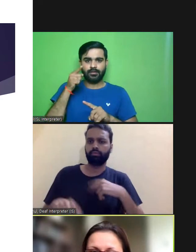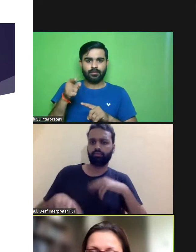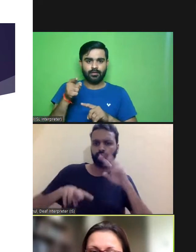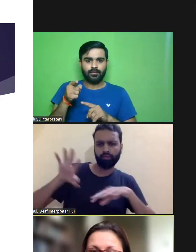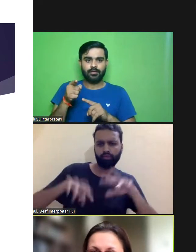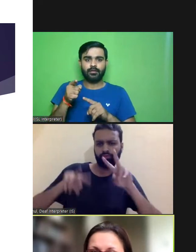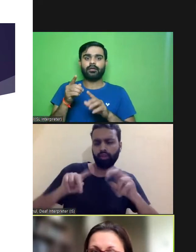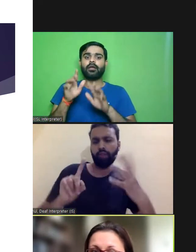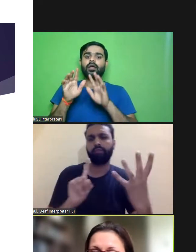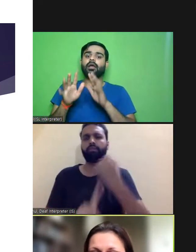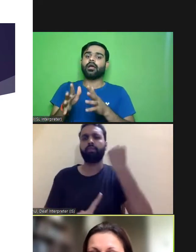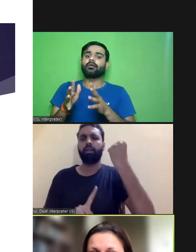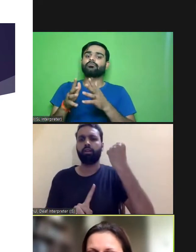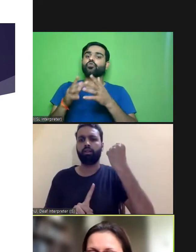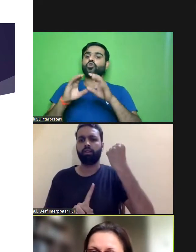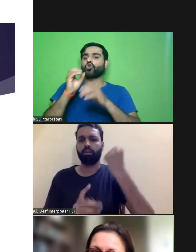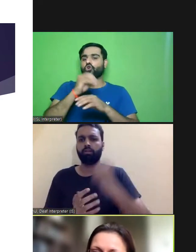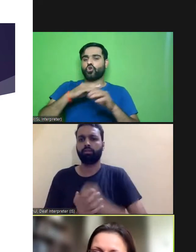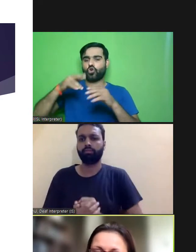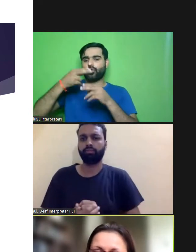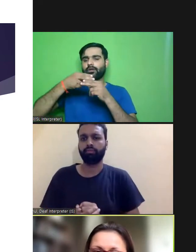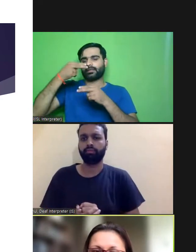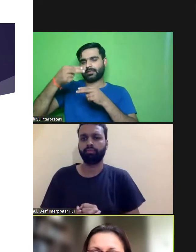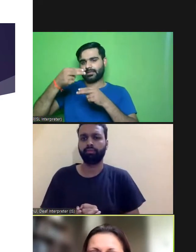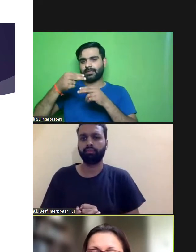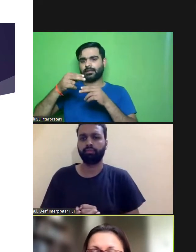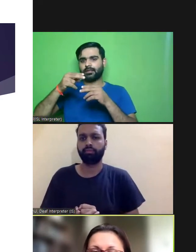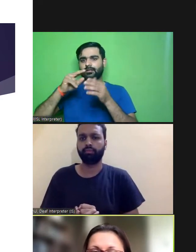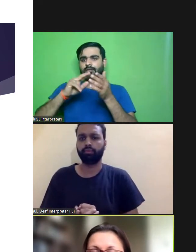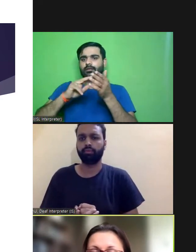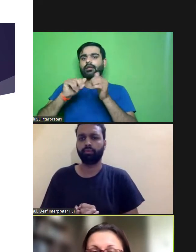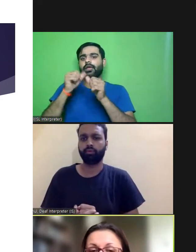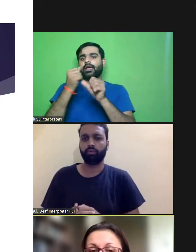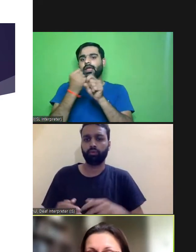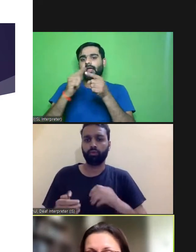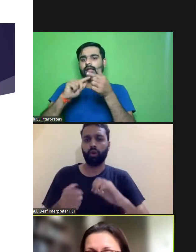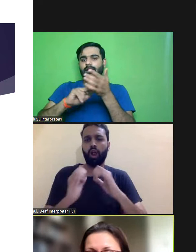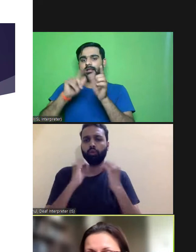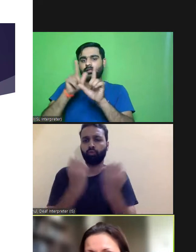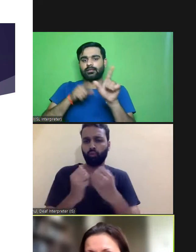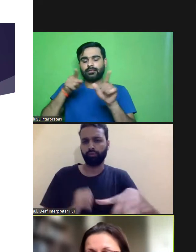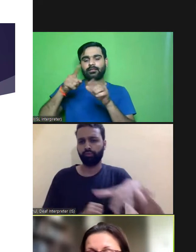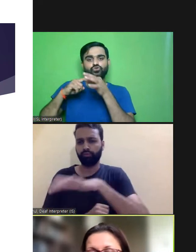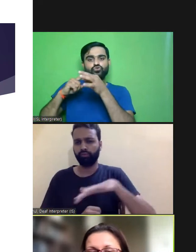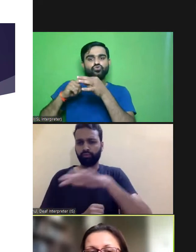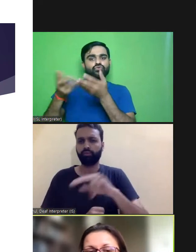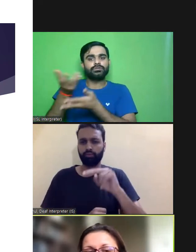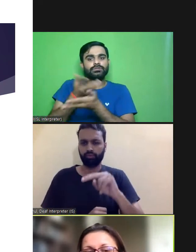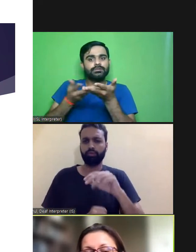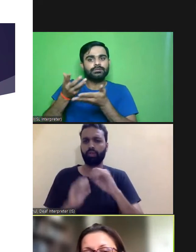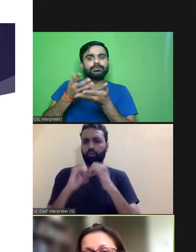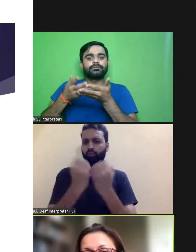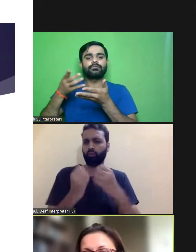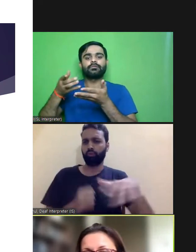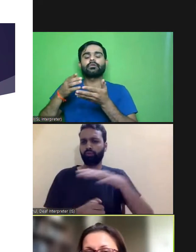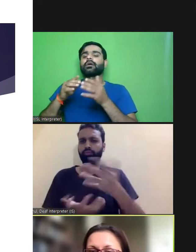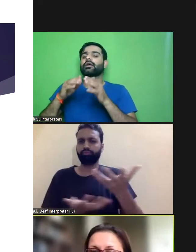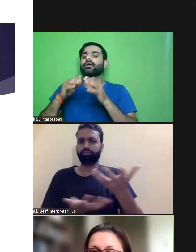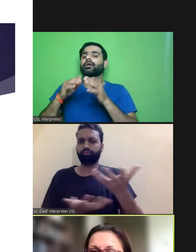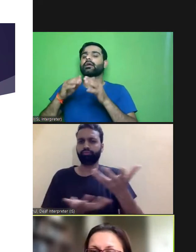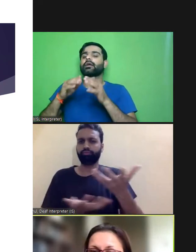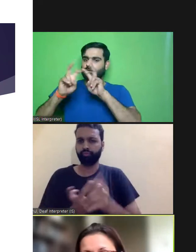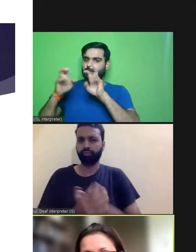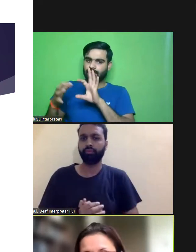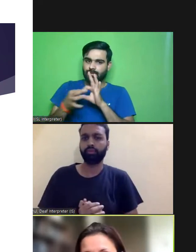Health Organization survey, or have collected the World Health Organization survey and have questions on disability. And that disaggregated the measure